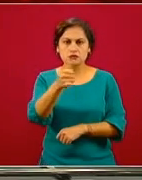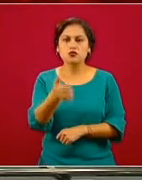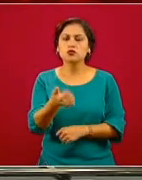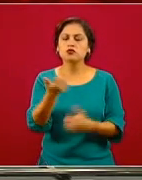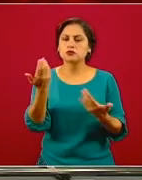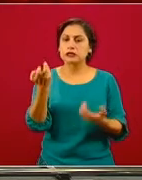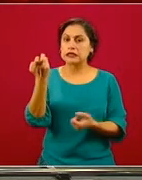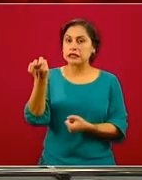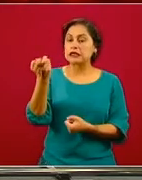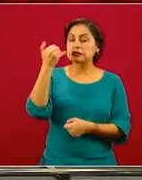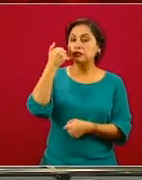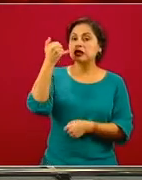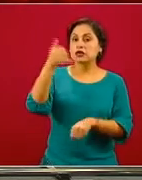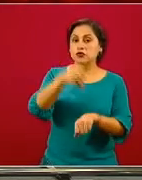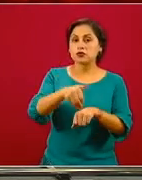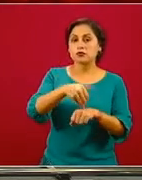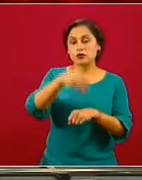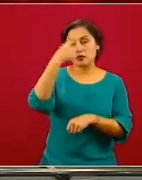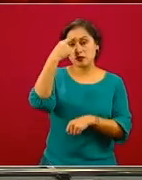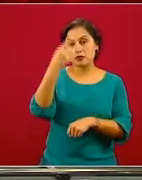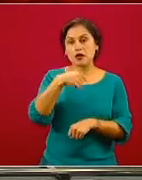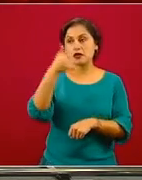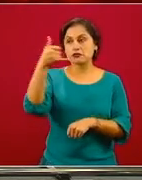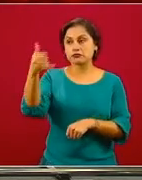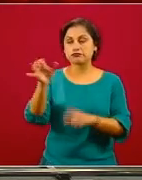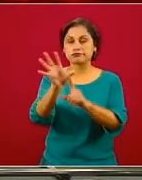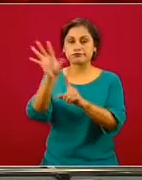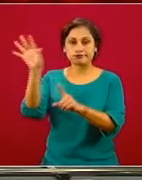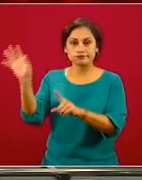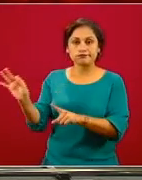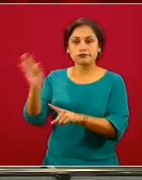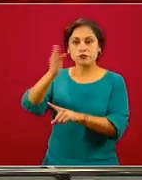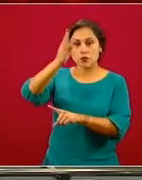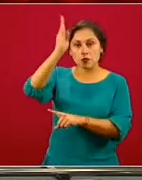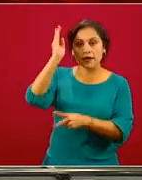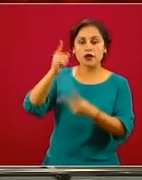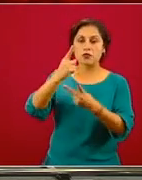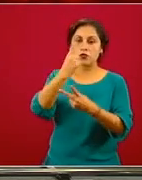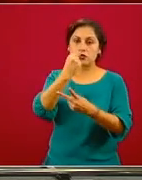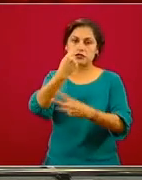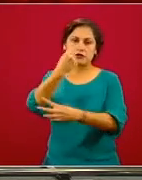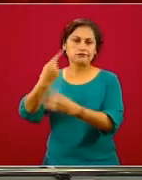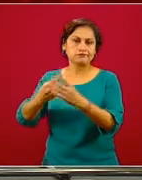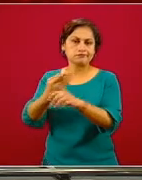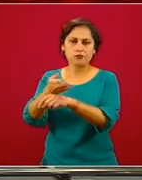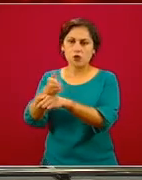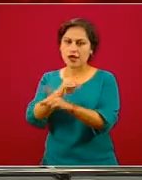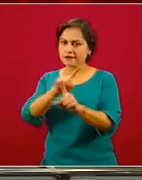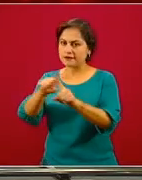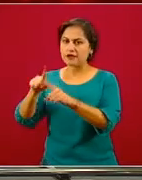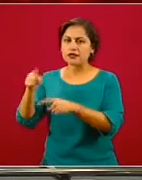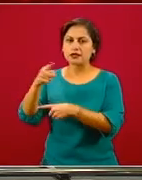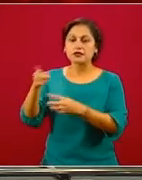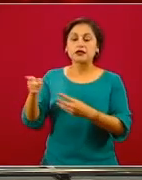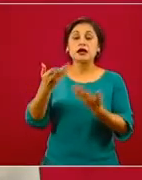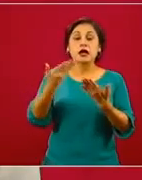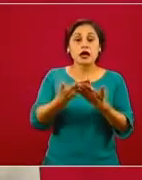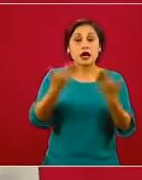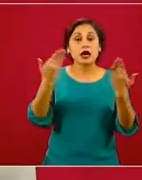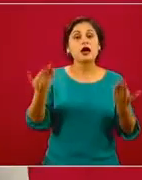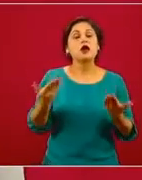upset for some reason or being anxious. And it doesn't matter if you're talking about people from the LGBT community or